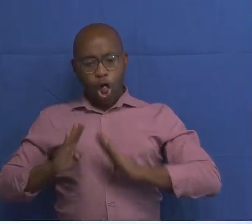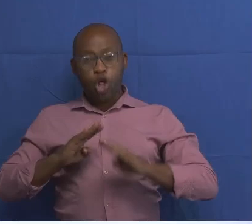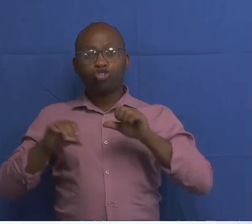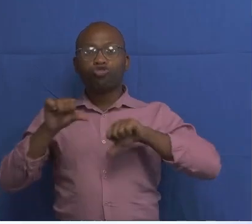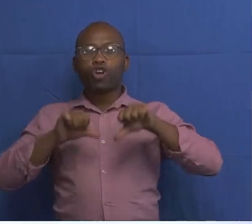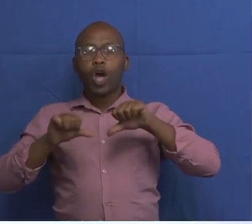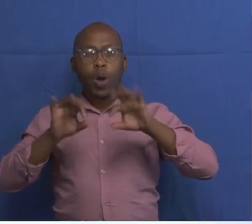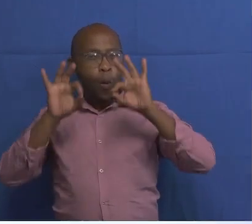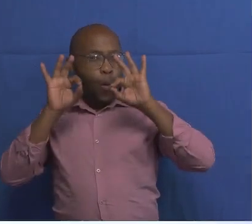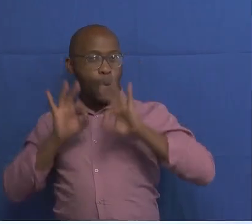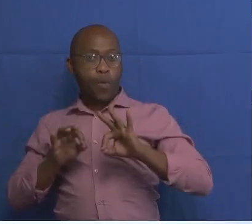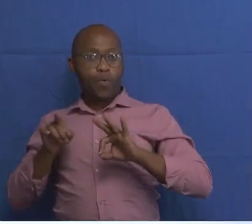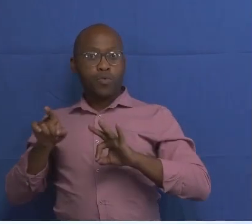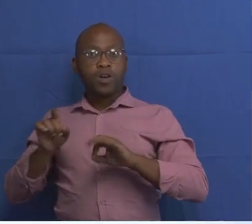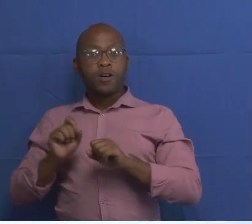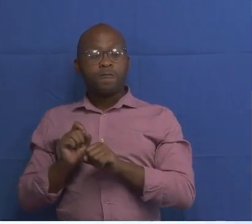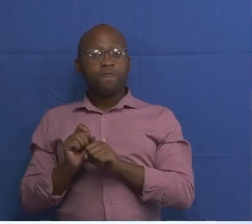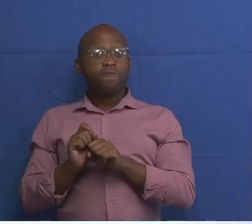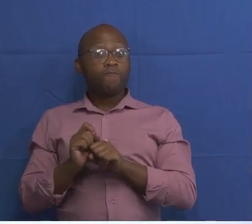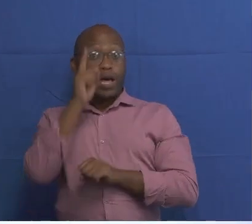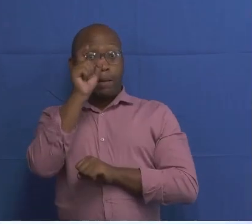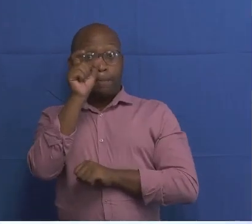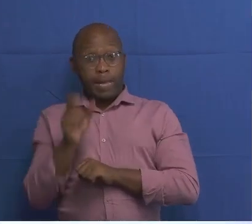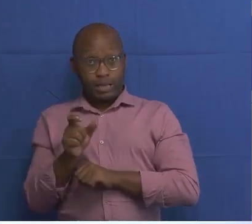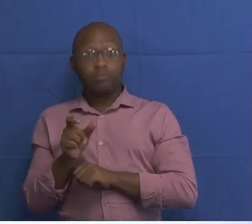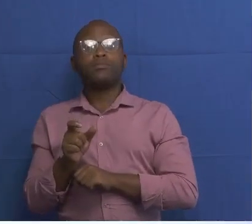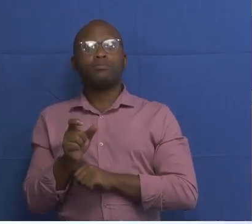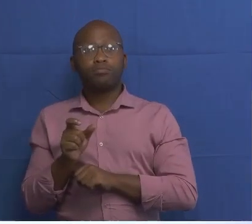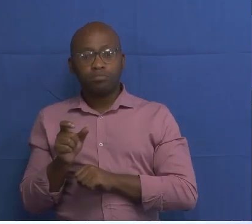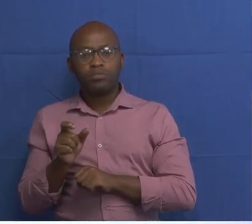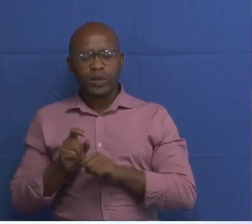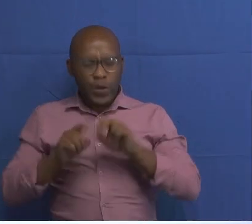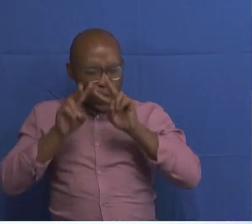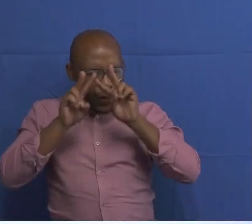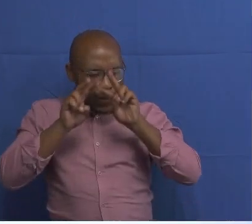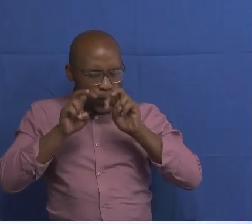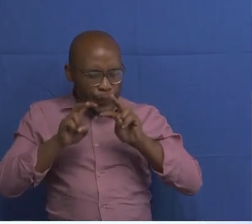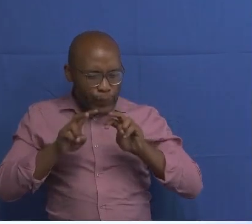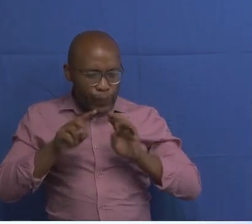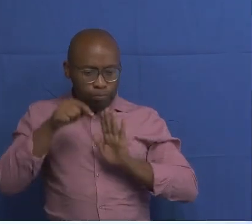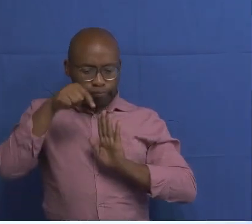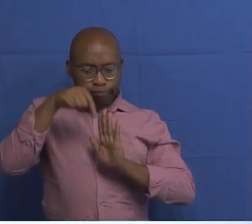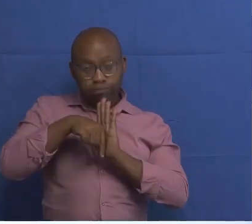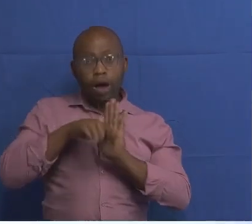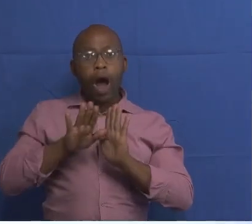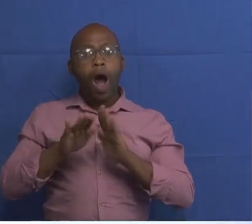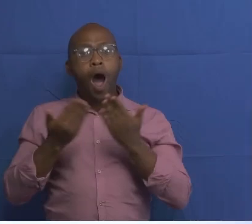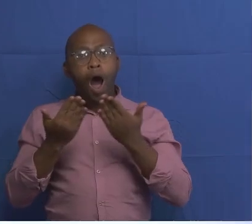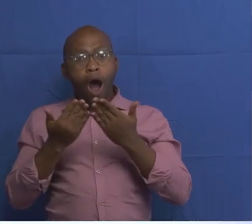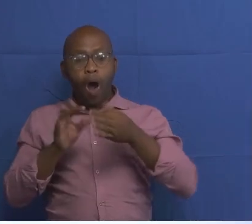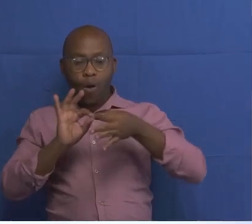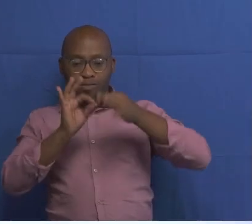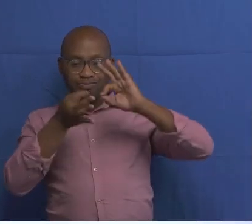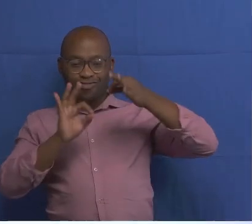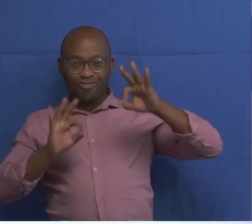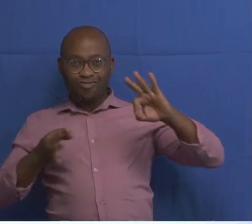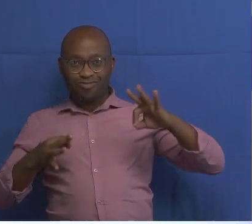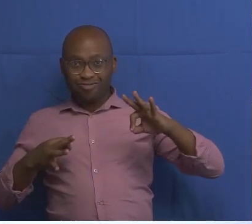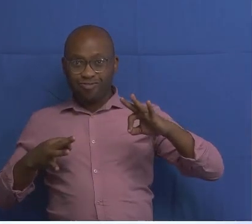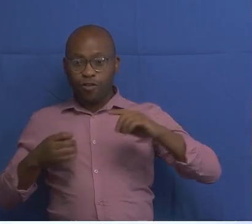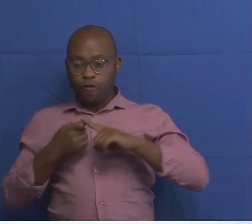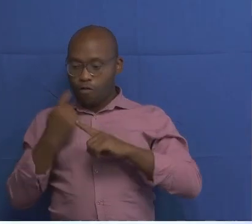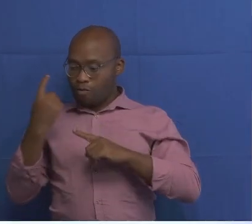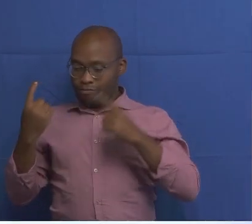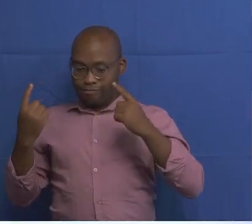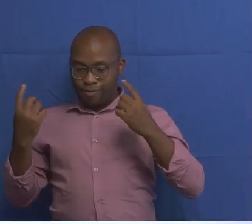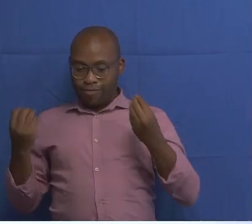study how characteristics are passed on from parents to offspring. Now, when Mendel was doing